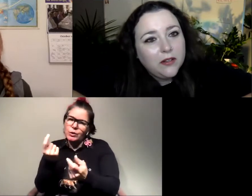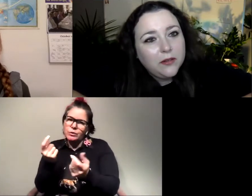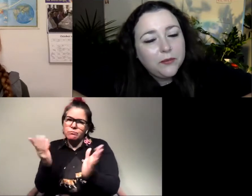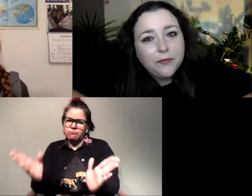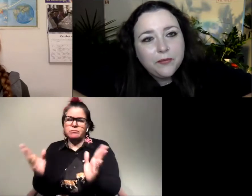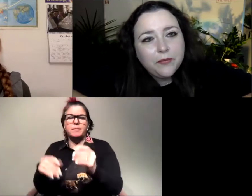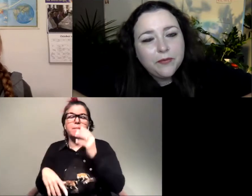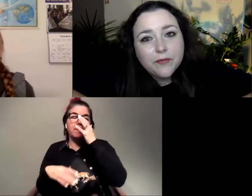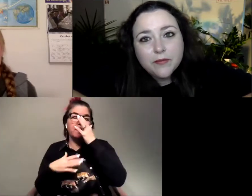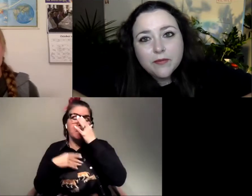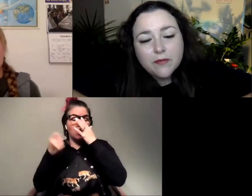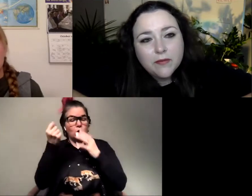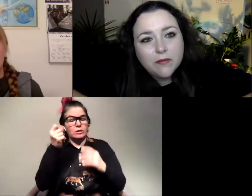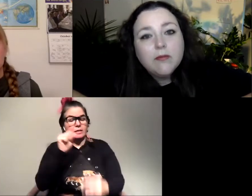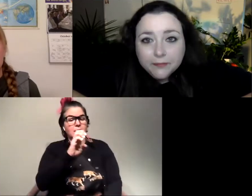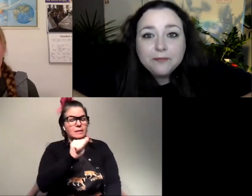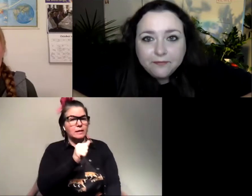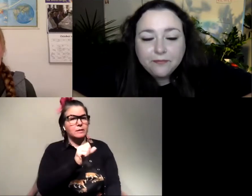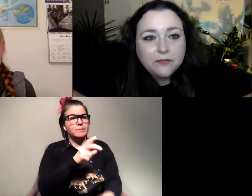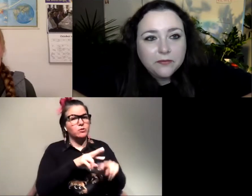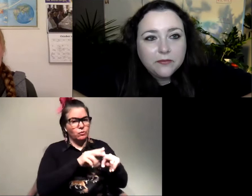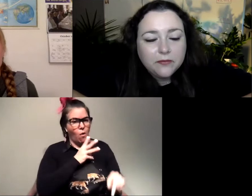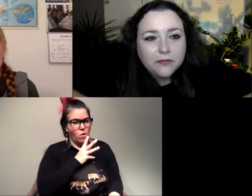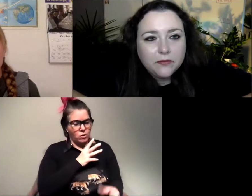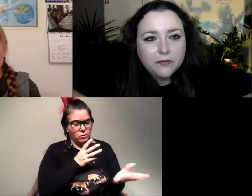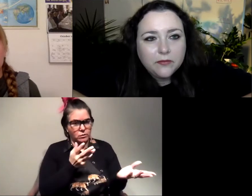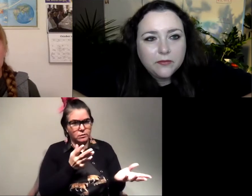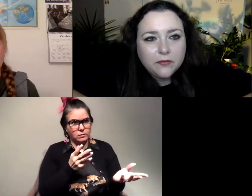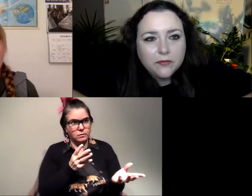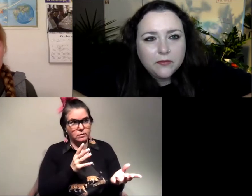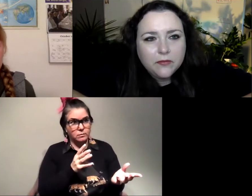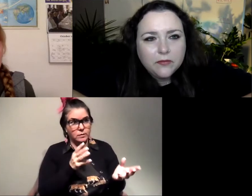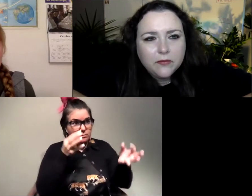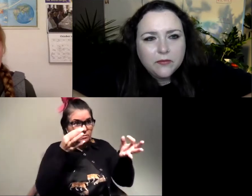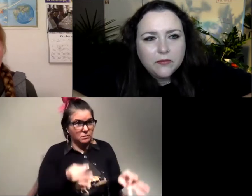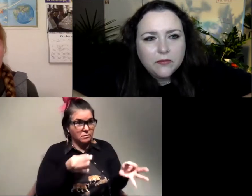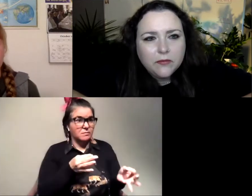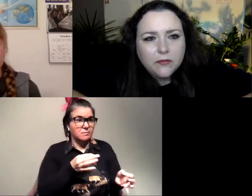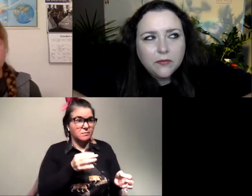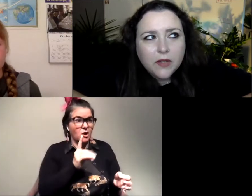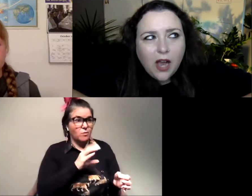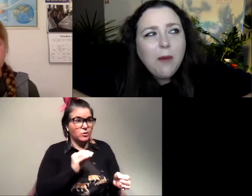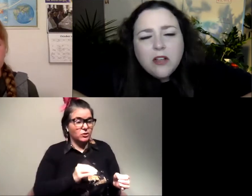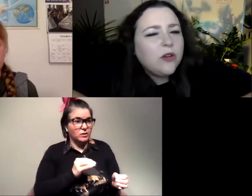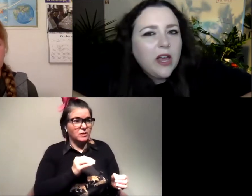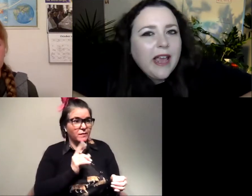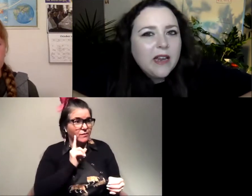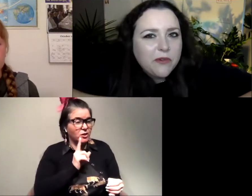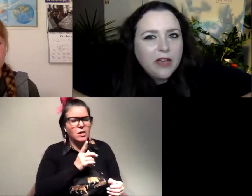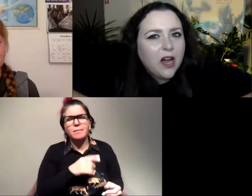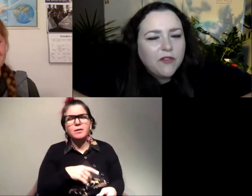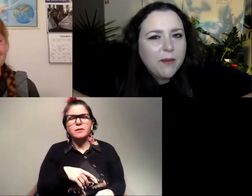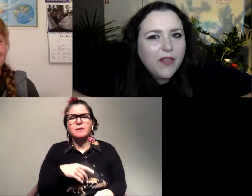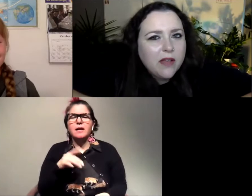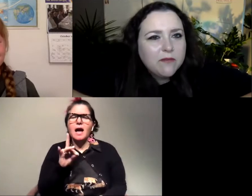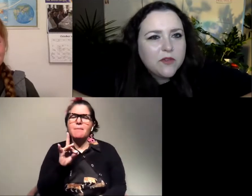My understanding is that a sea is saltwater, but I'm not 100% confident in that. I'm also like